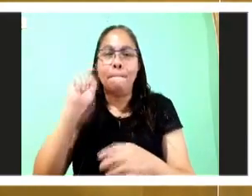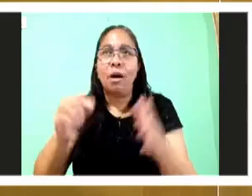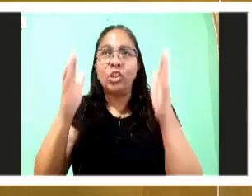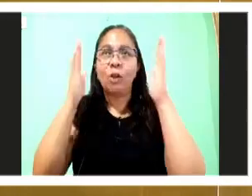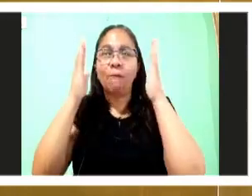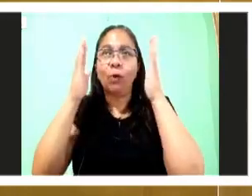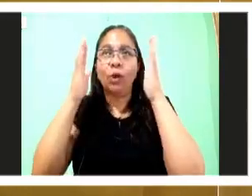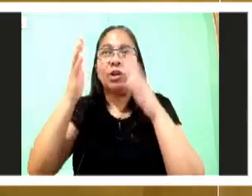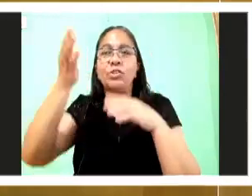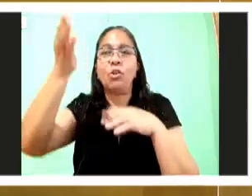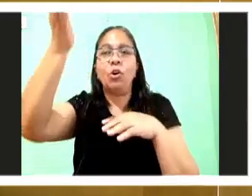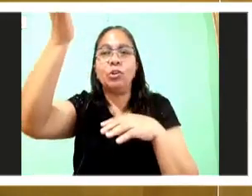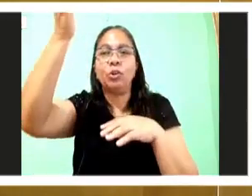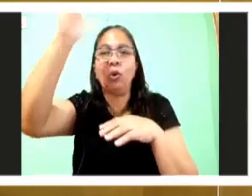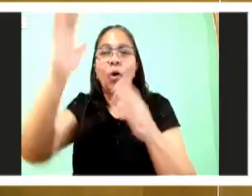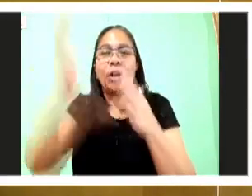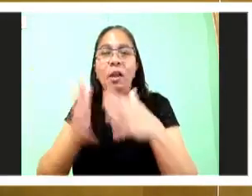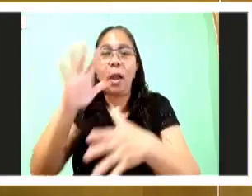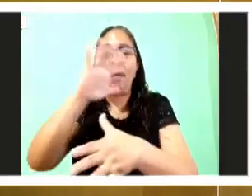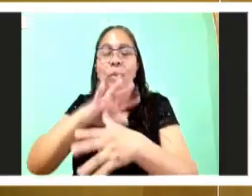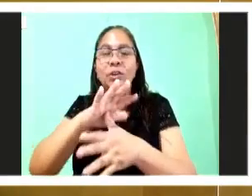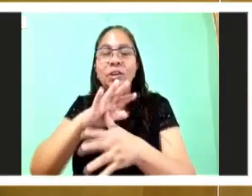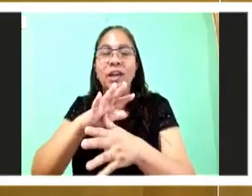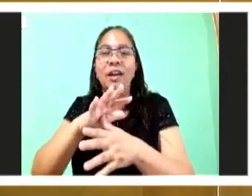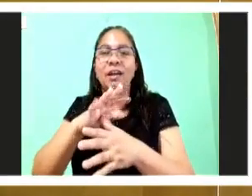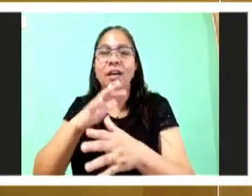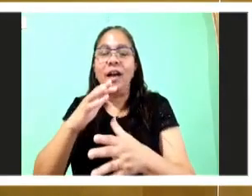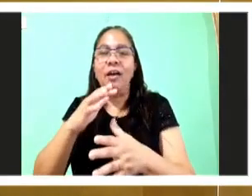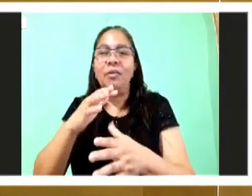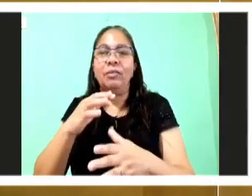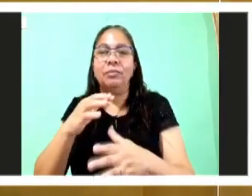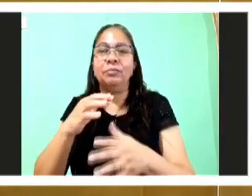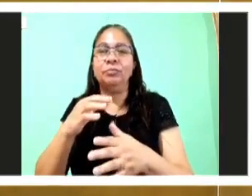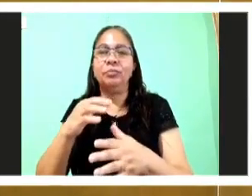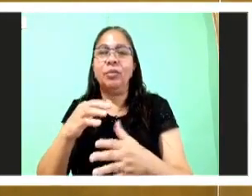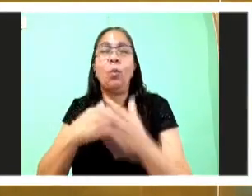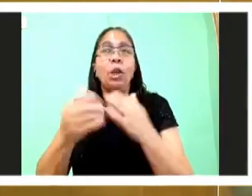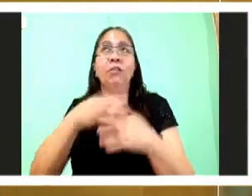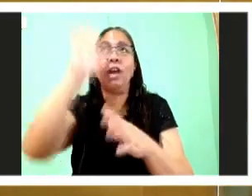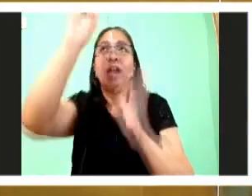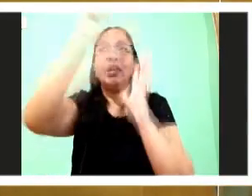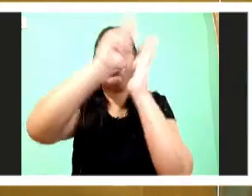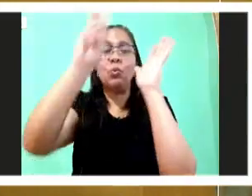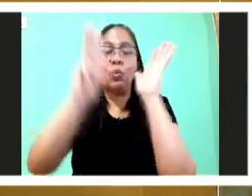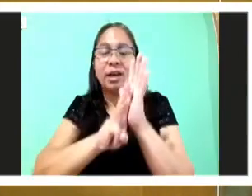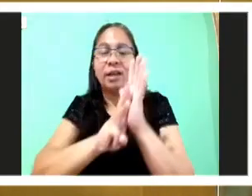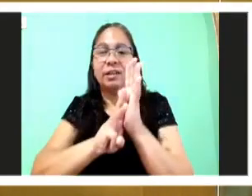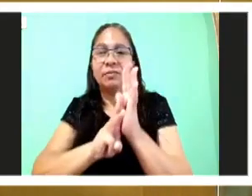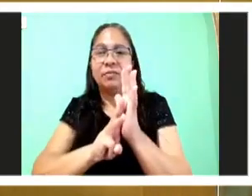both are striving for. And by striving after the will of God, they submit to one